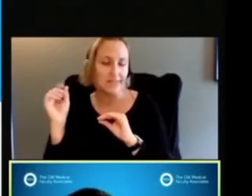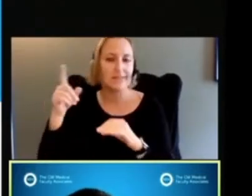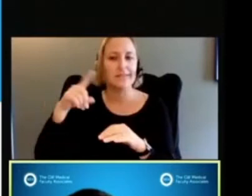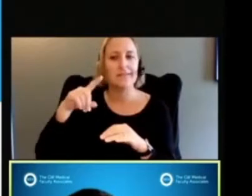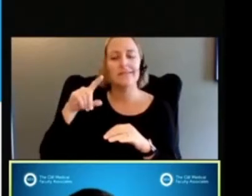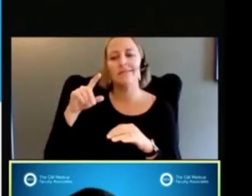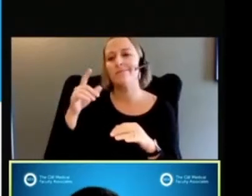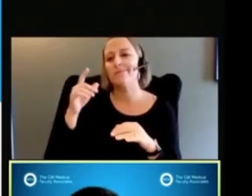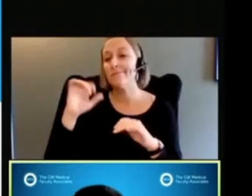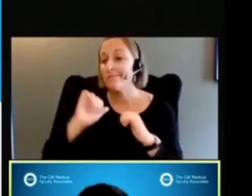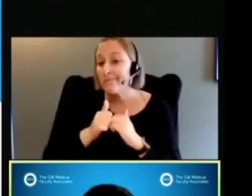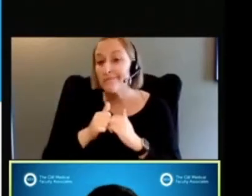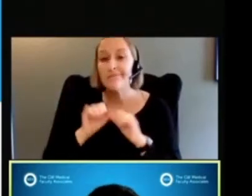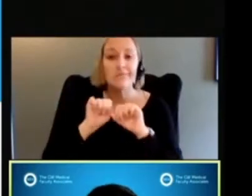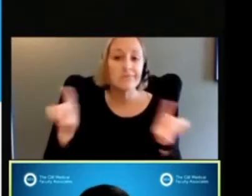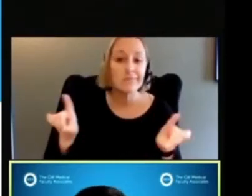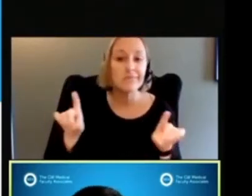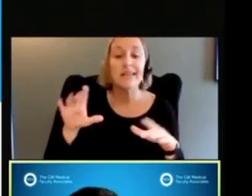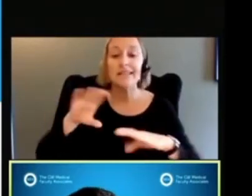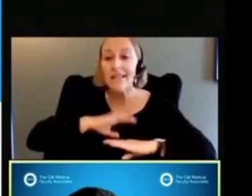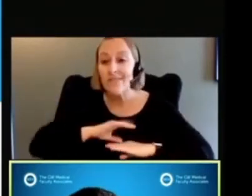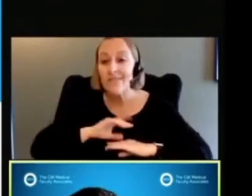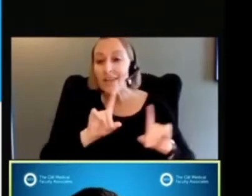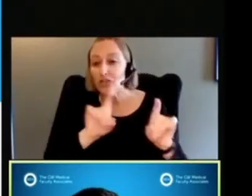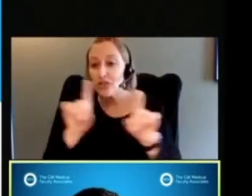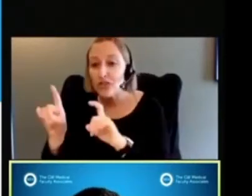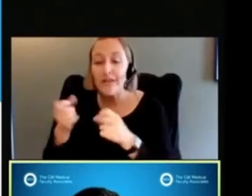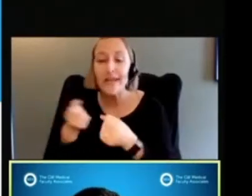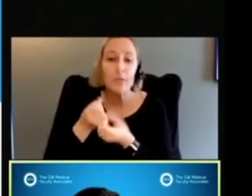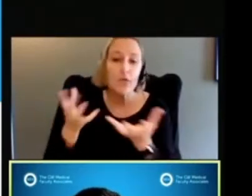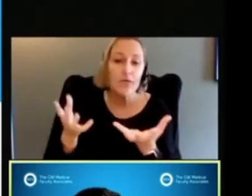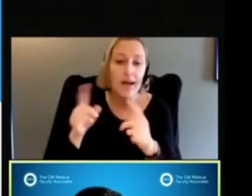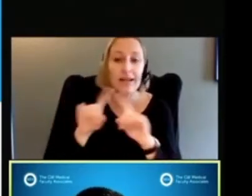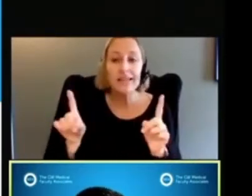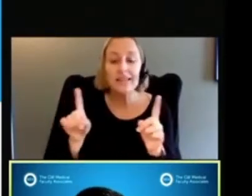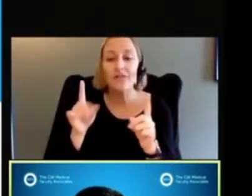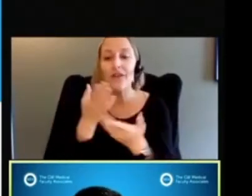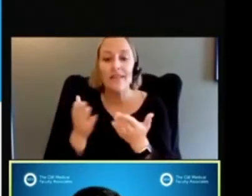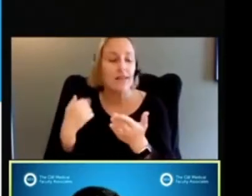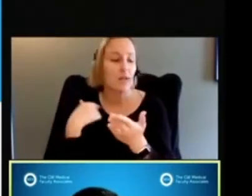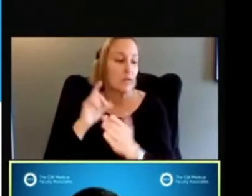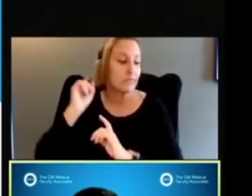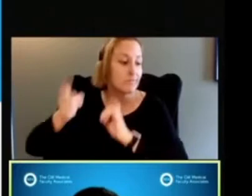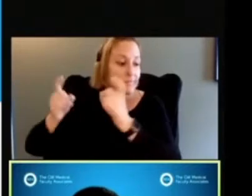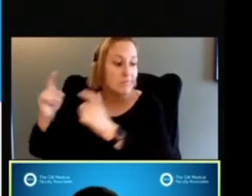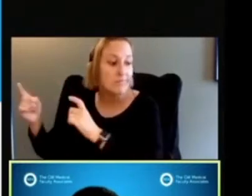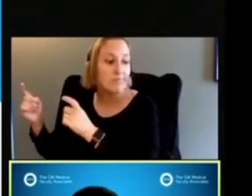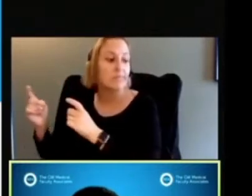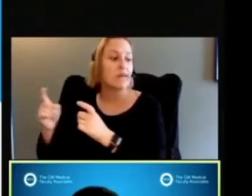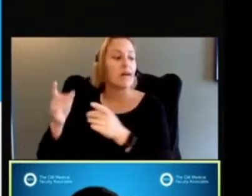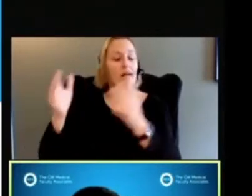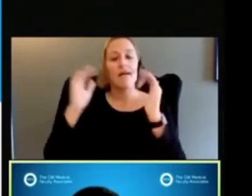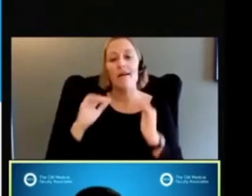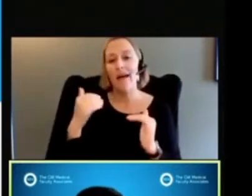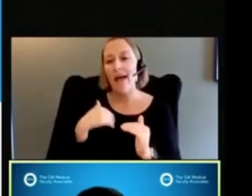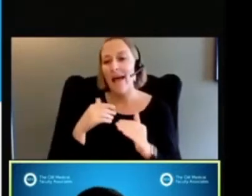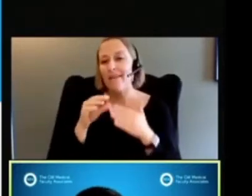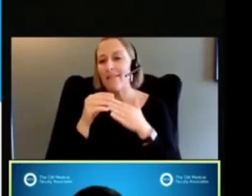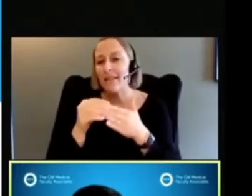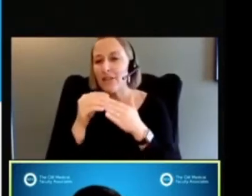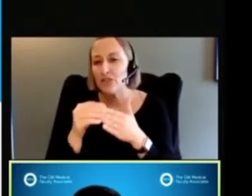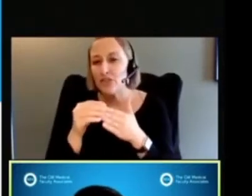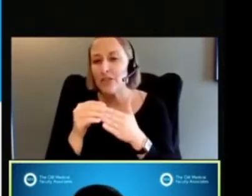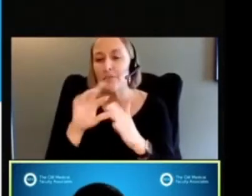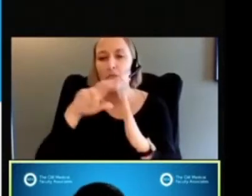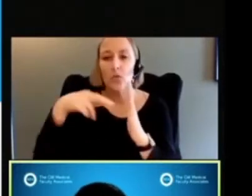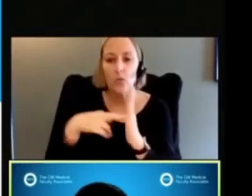satisfaction surveys, providing giveaways and freebies at the end. And then there actually were leadership roles. So folks who would help to schedule